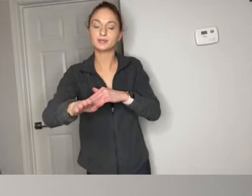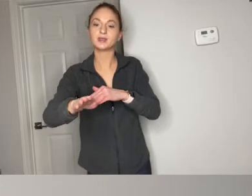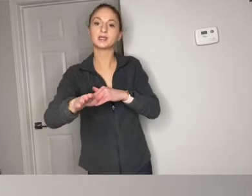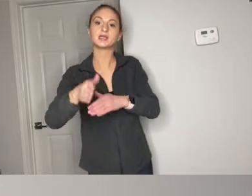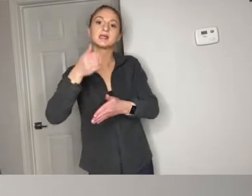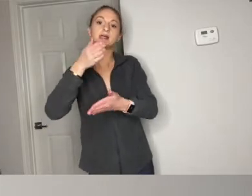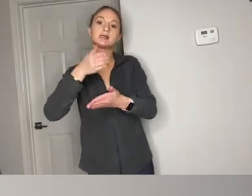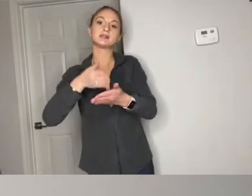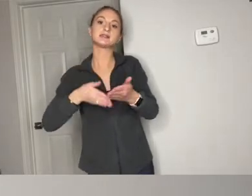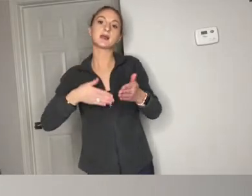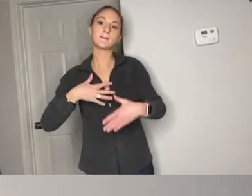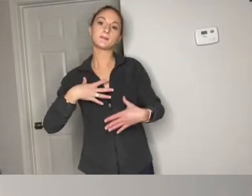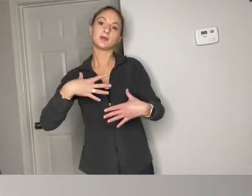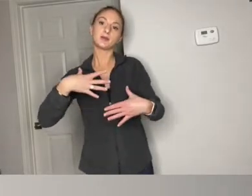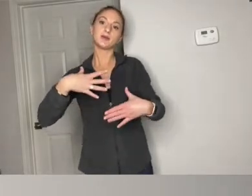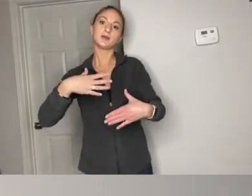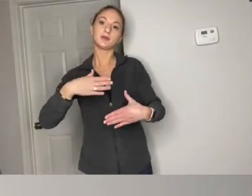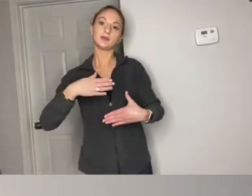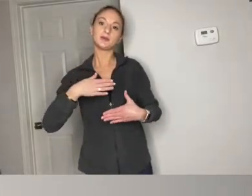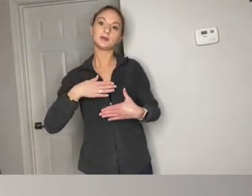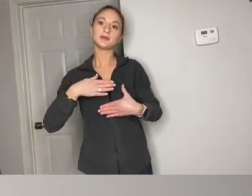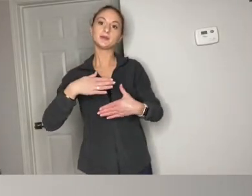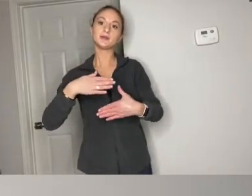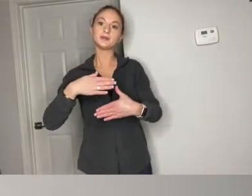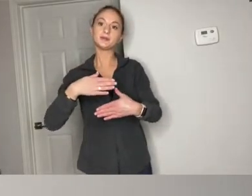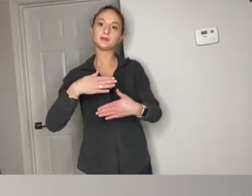Stay here for a few breaths.